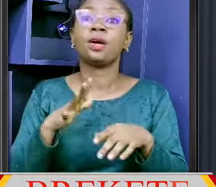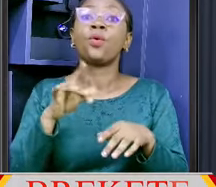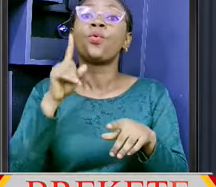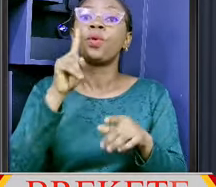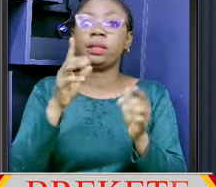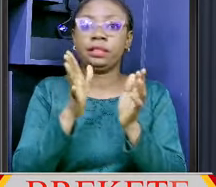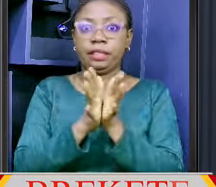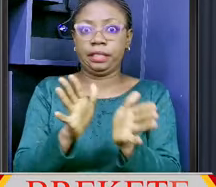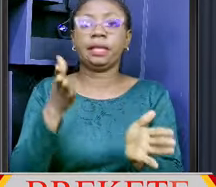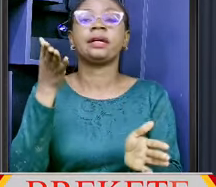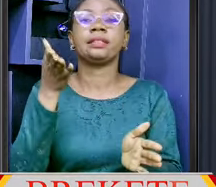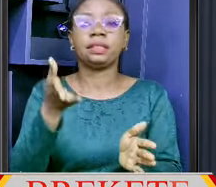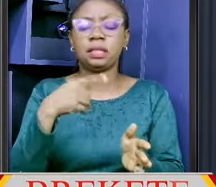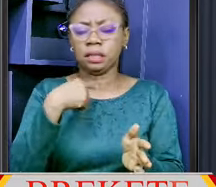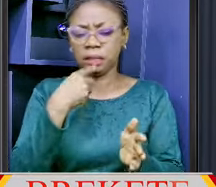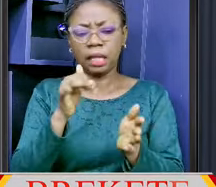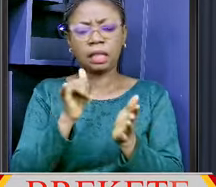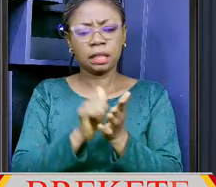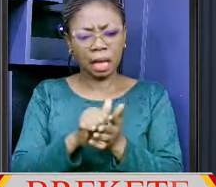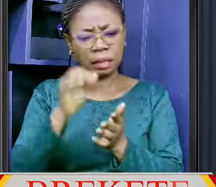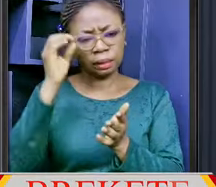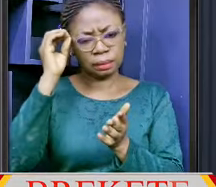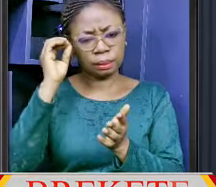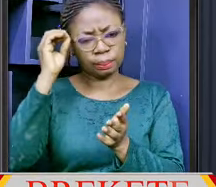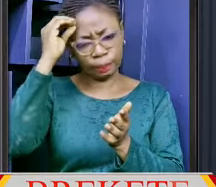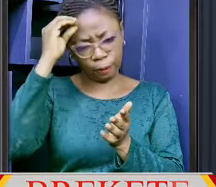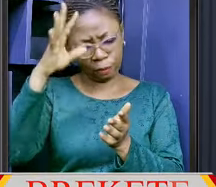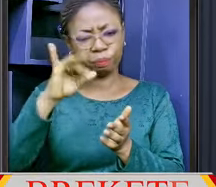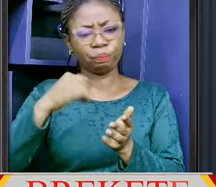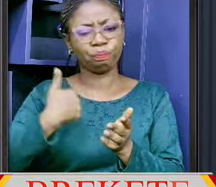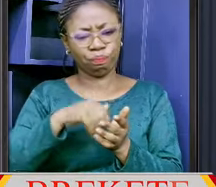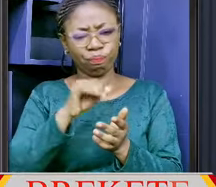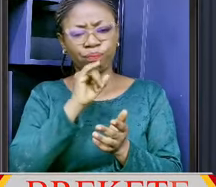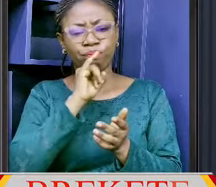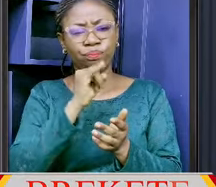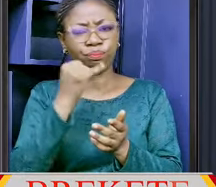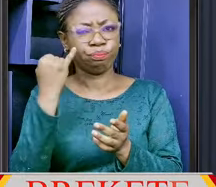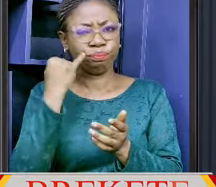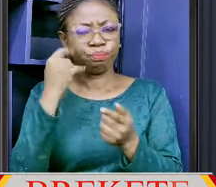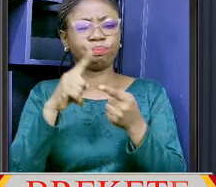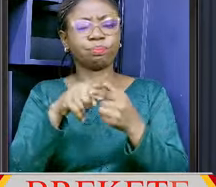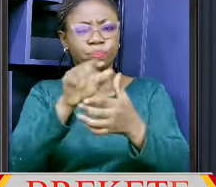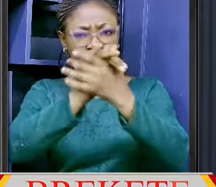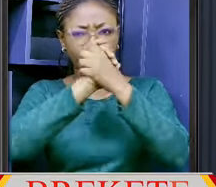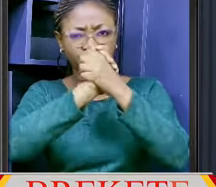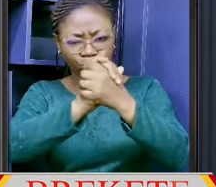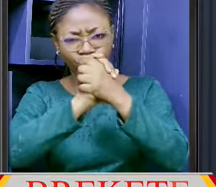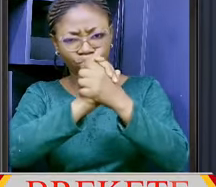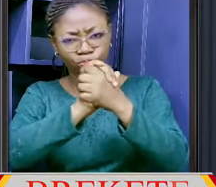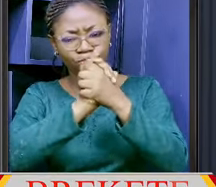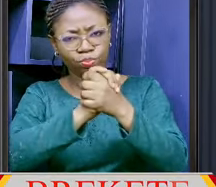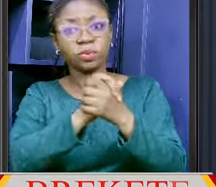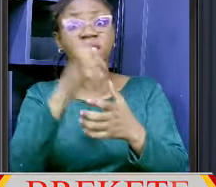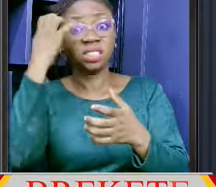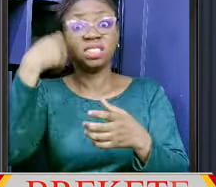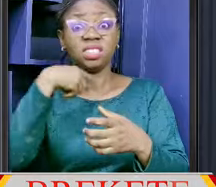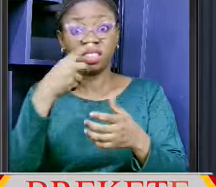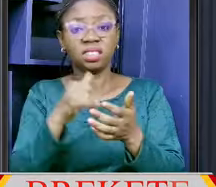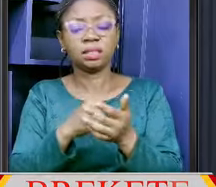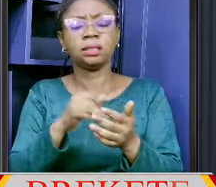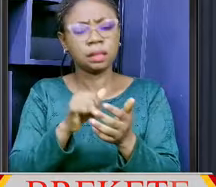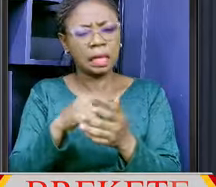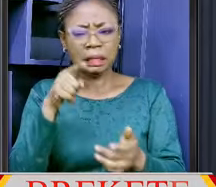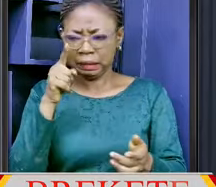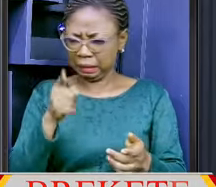One general there. He said that boy deserve a commendation. He talk him, he repeat him. He said this